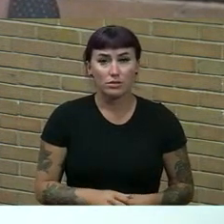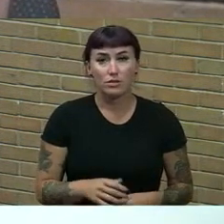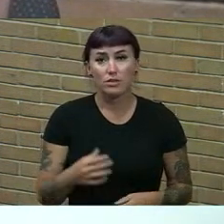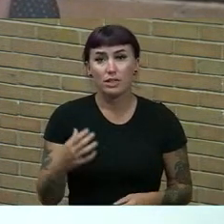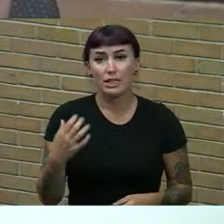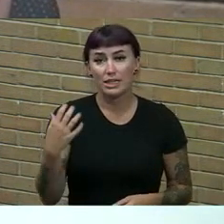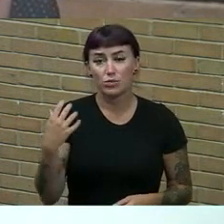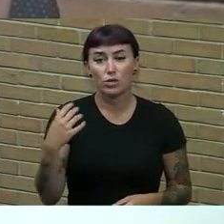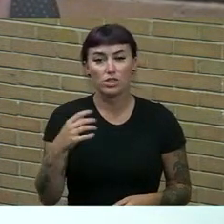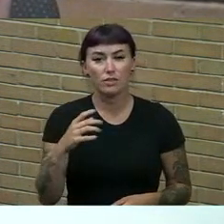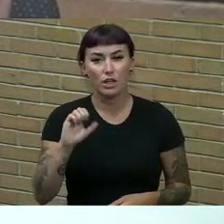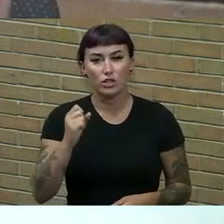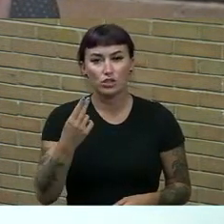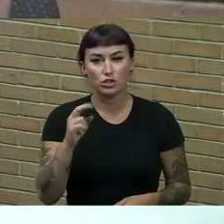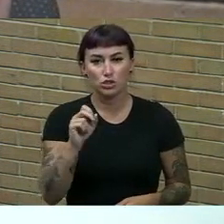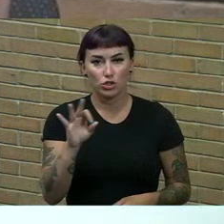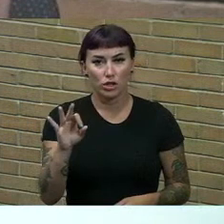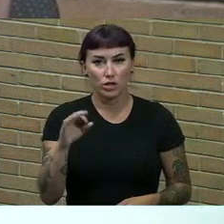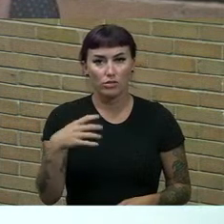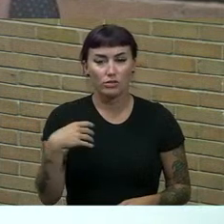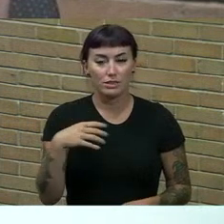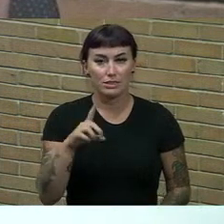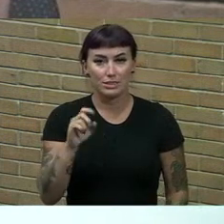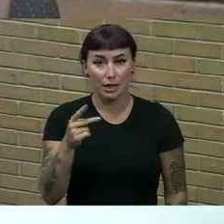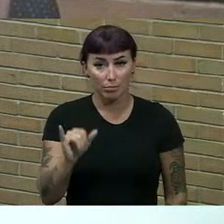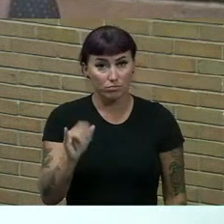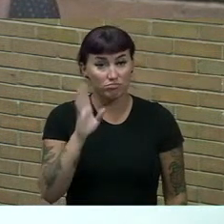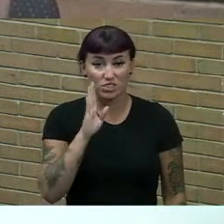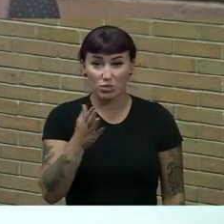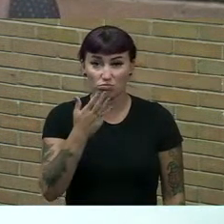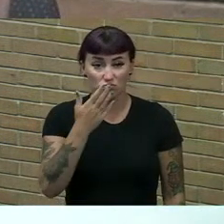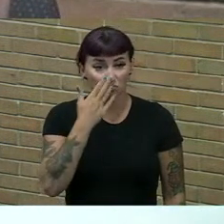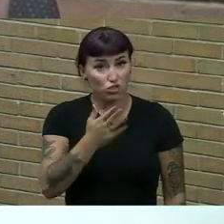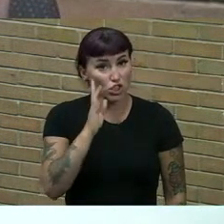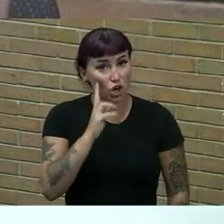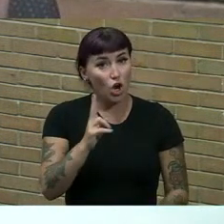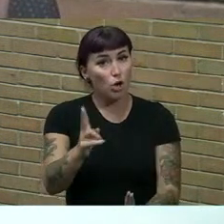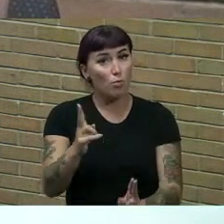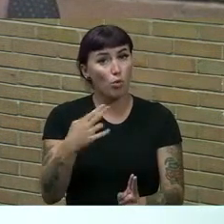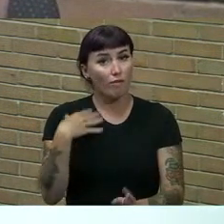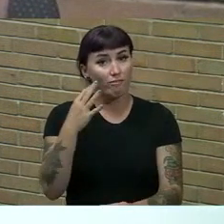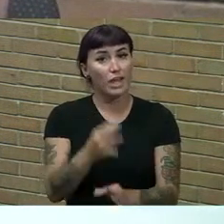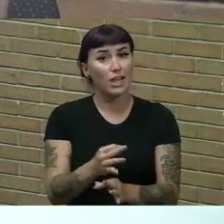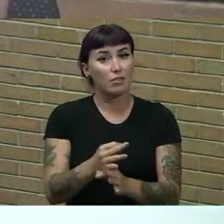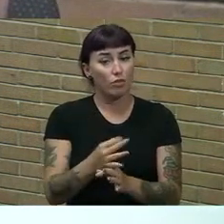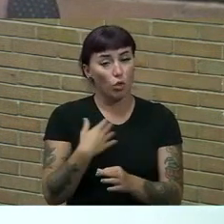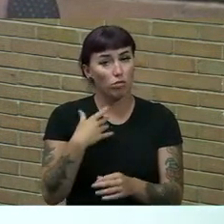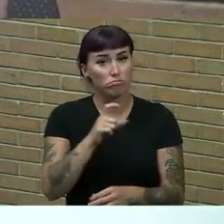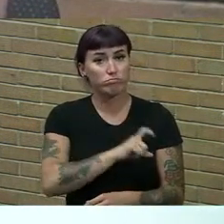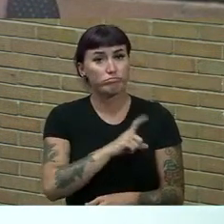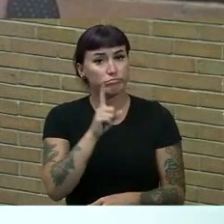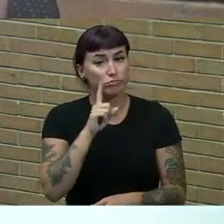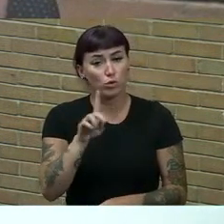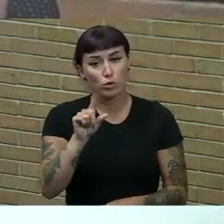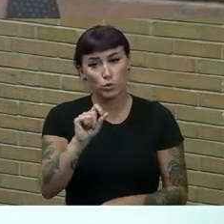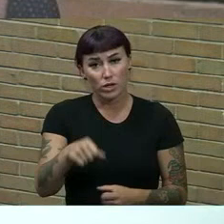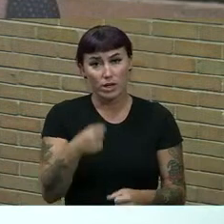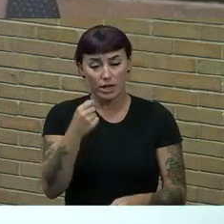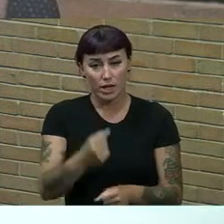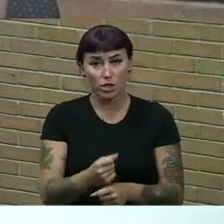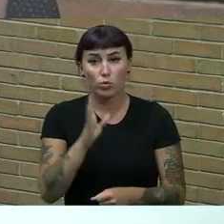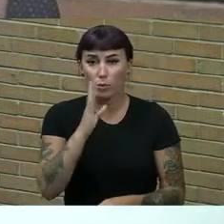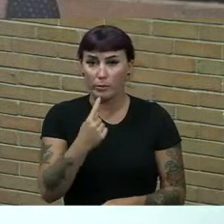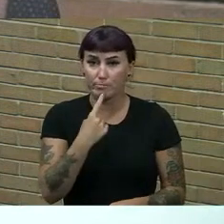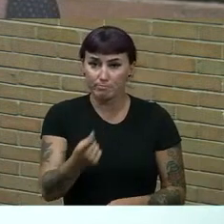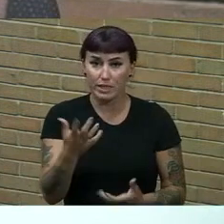deputy. He served honorably and faithfully this community for 20 years, and he's going to be missed. He finished out his